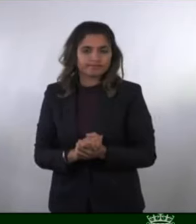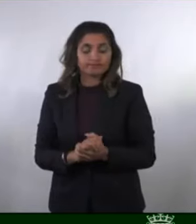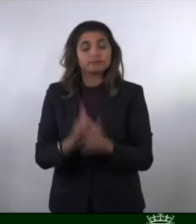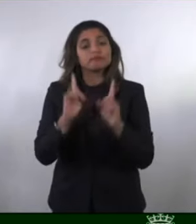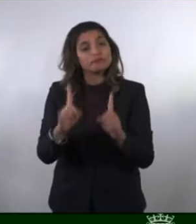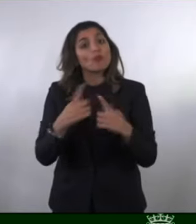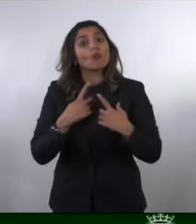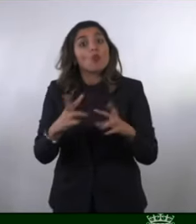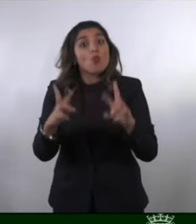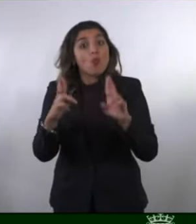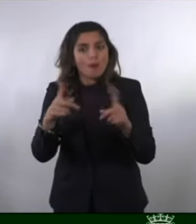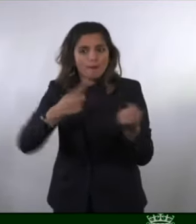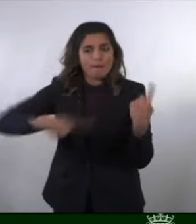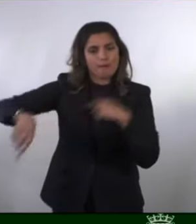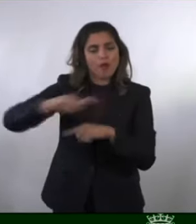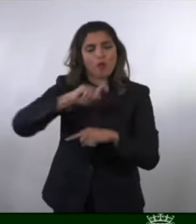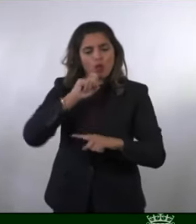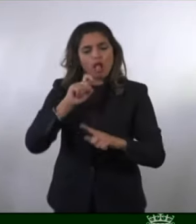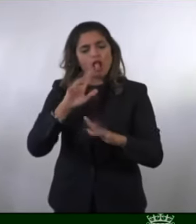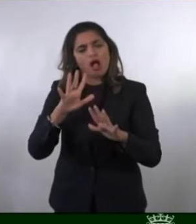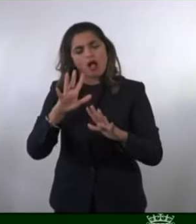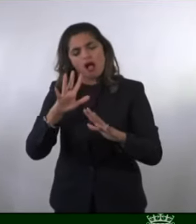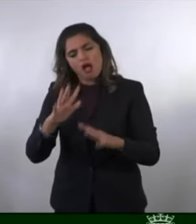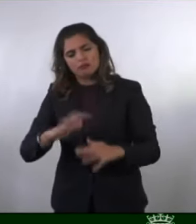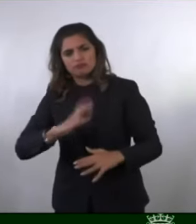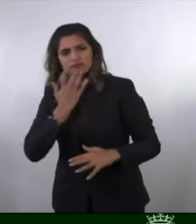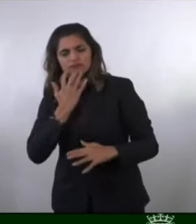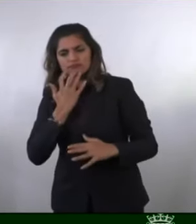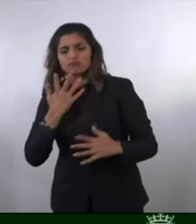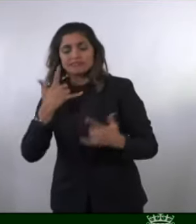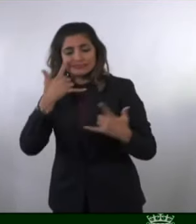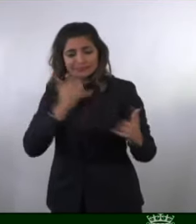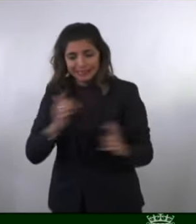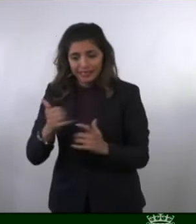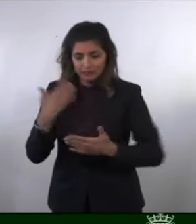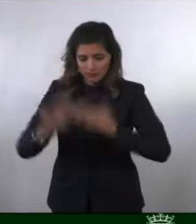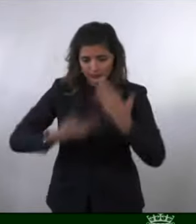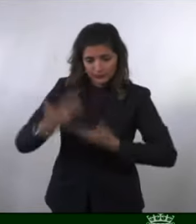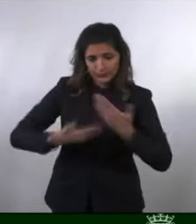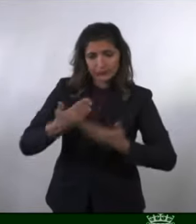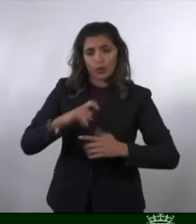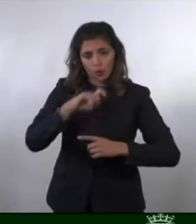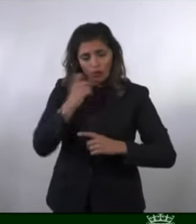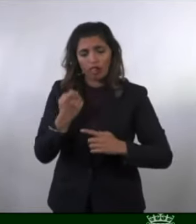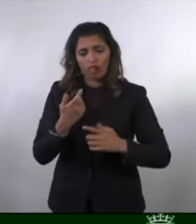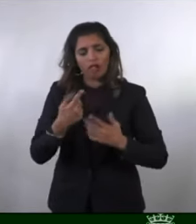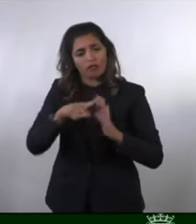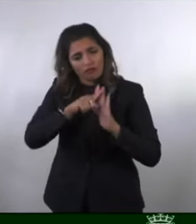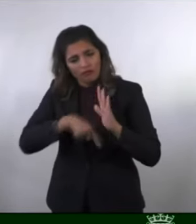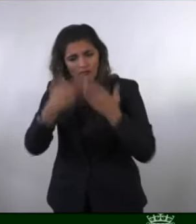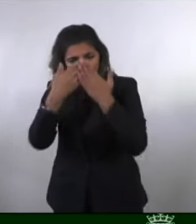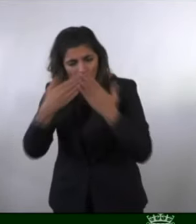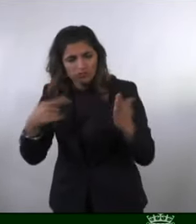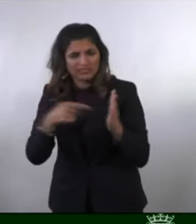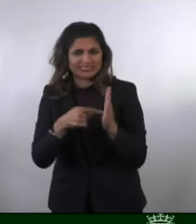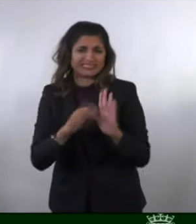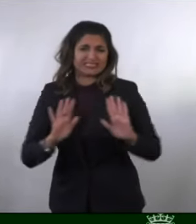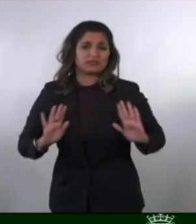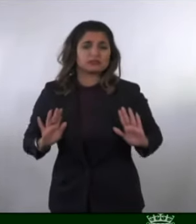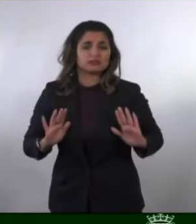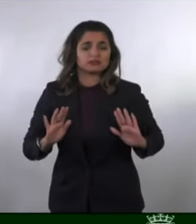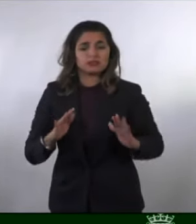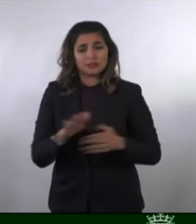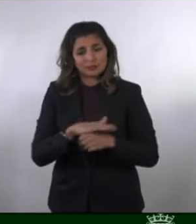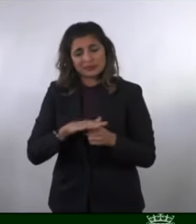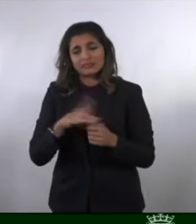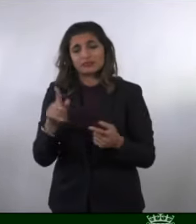that people will work together to get the test, to kick COVID out and reduce the virus, to drive